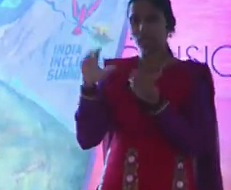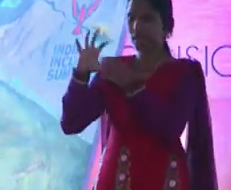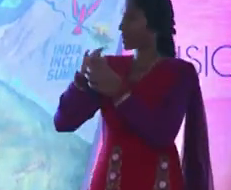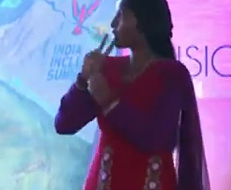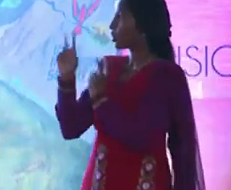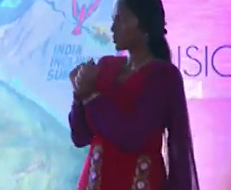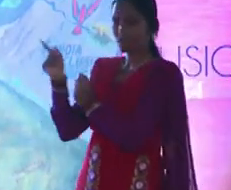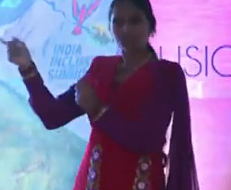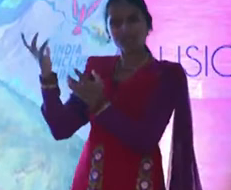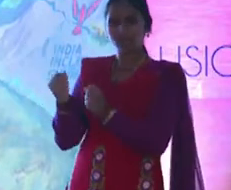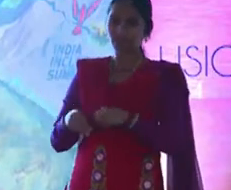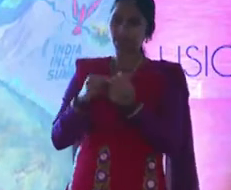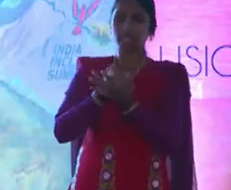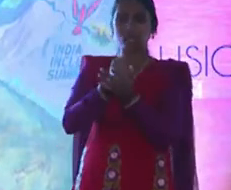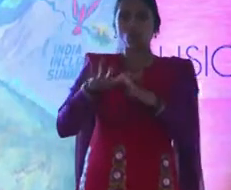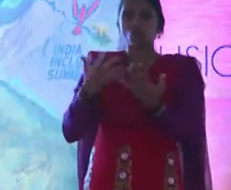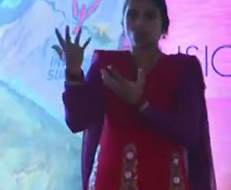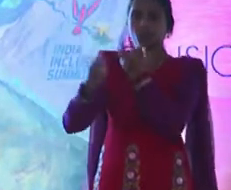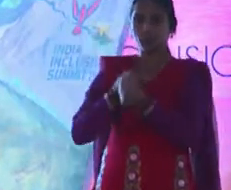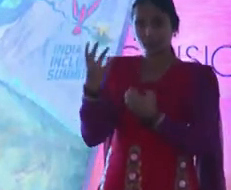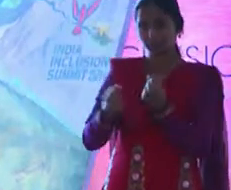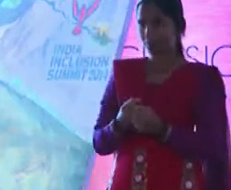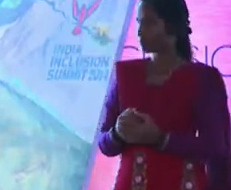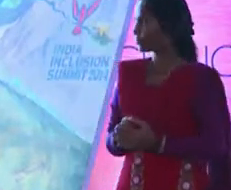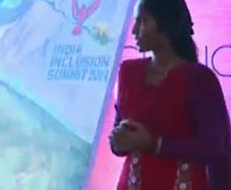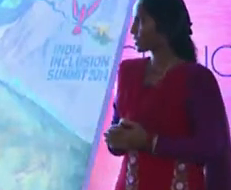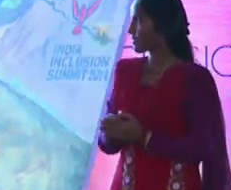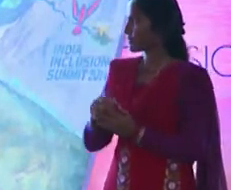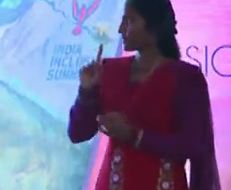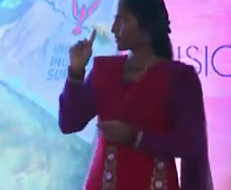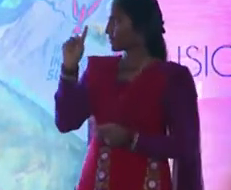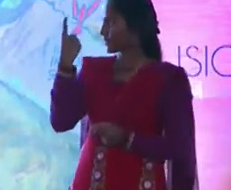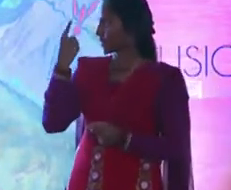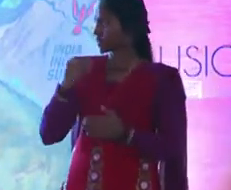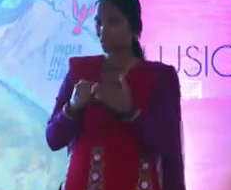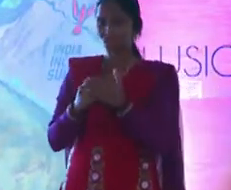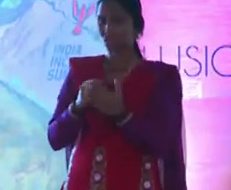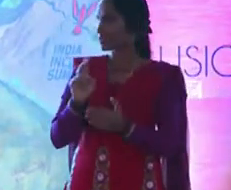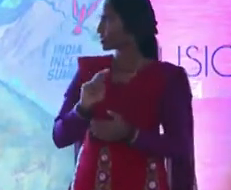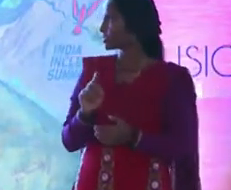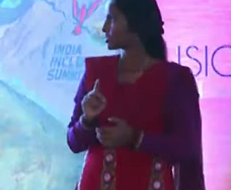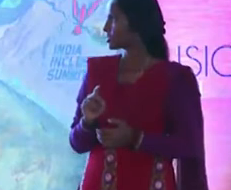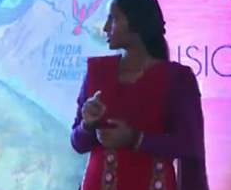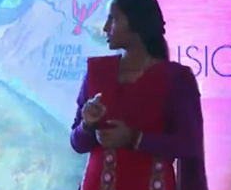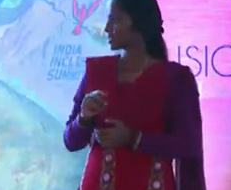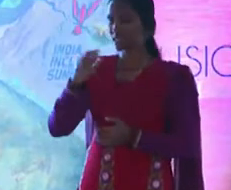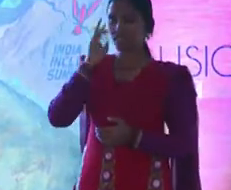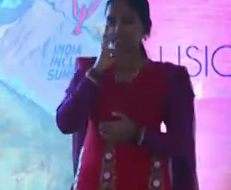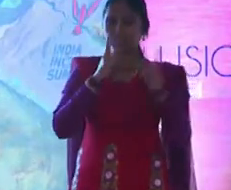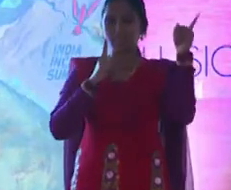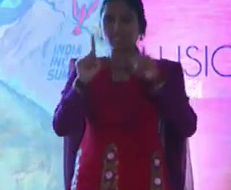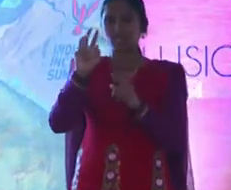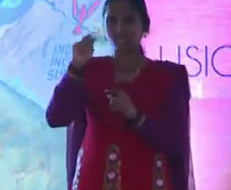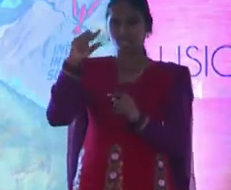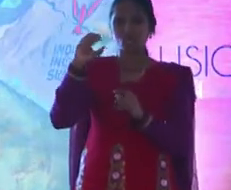us. We have institutions all over the country. The first institution which is close to you is NIPMED at Chennai. And that